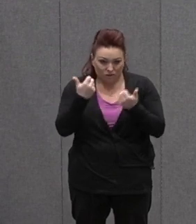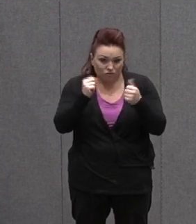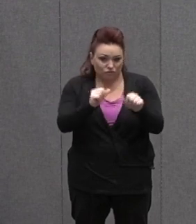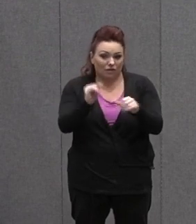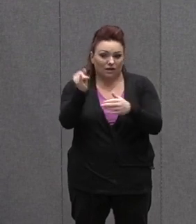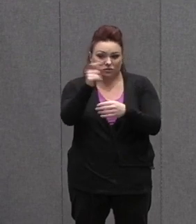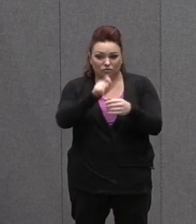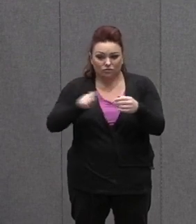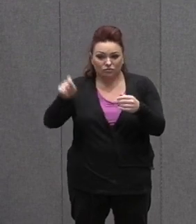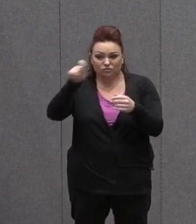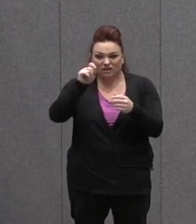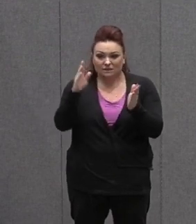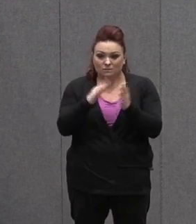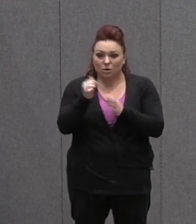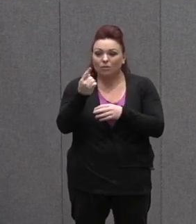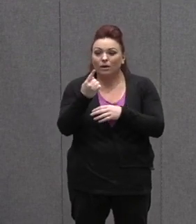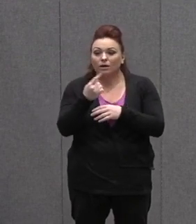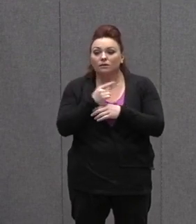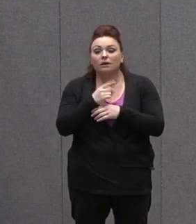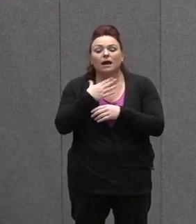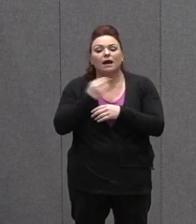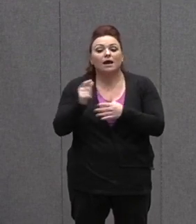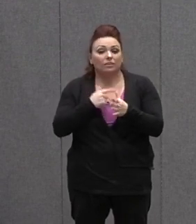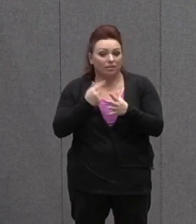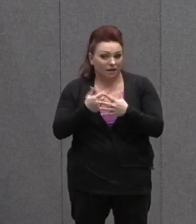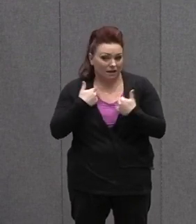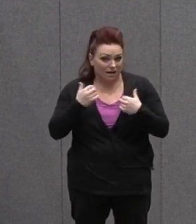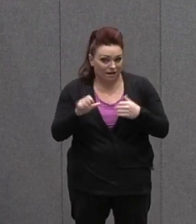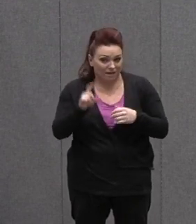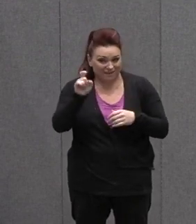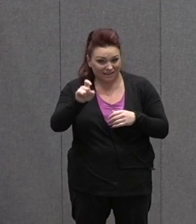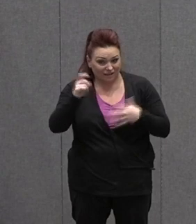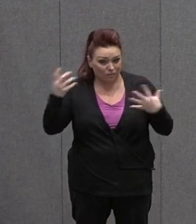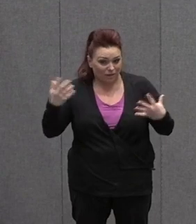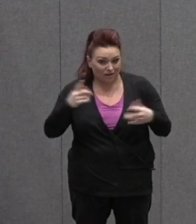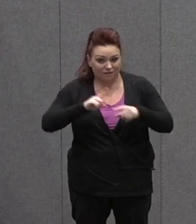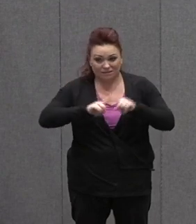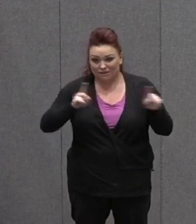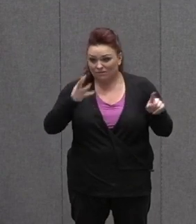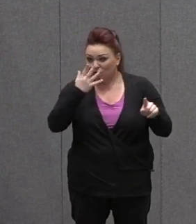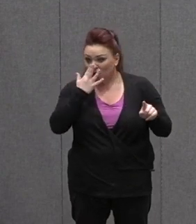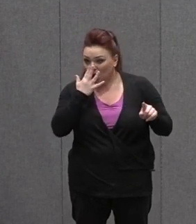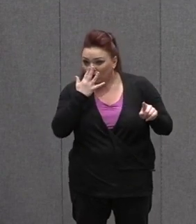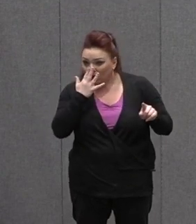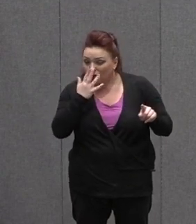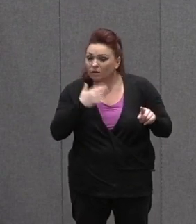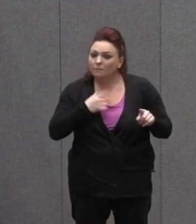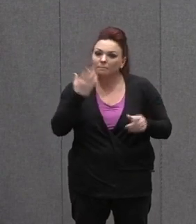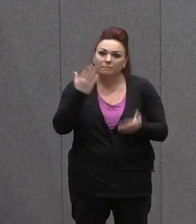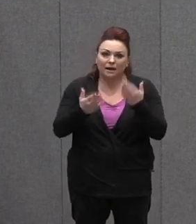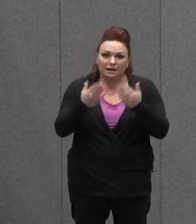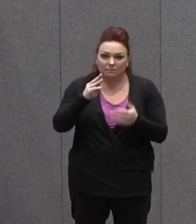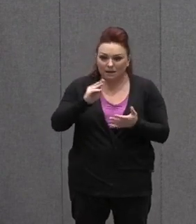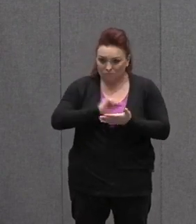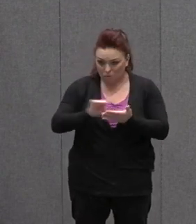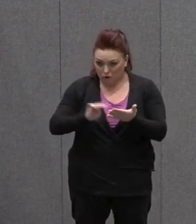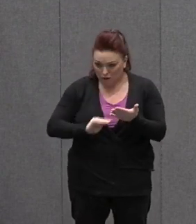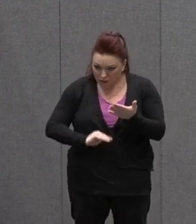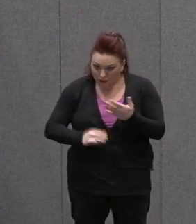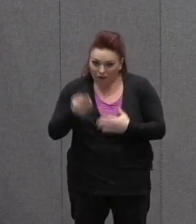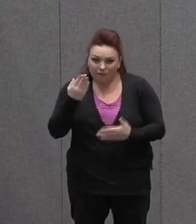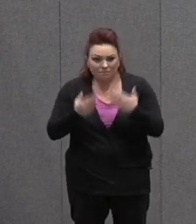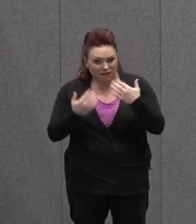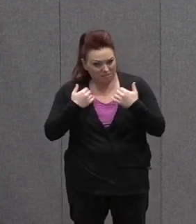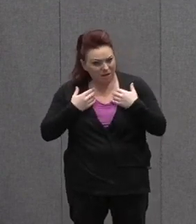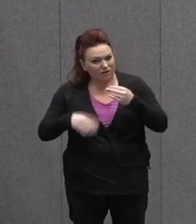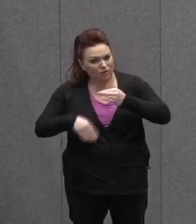to trace a small circle. And then all I need is some different coloring. Maybe markers. Maybe I want to